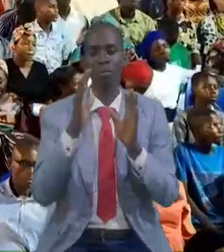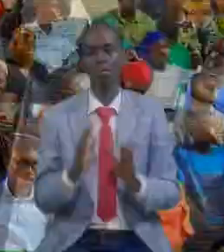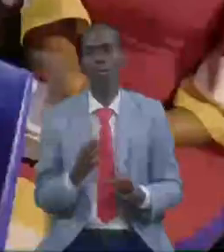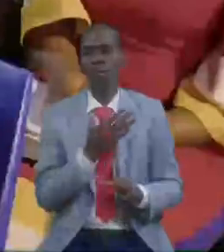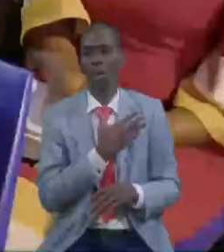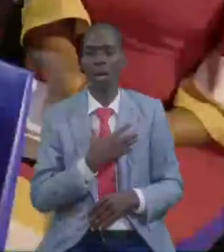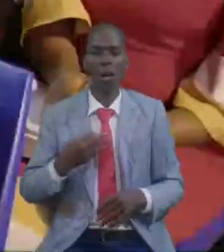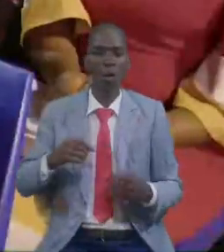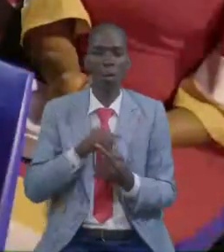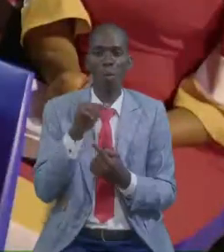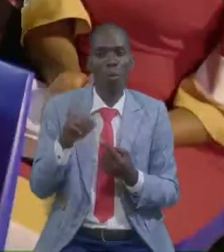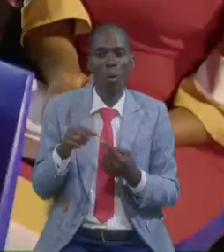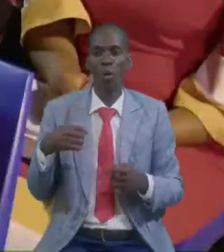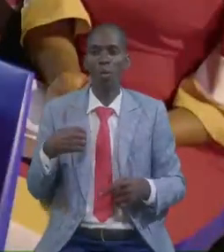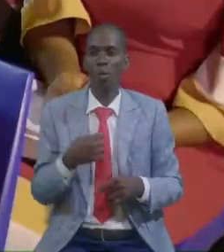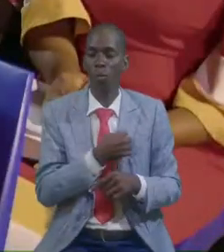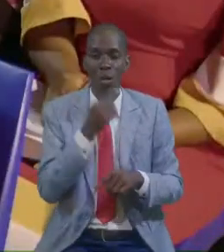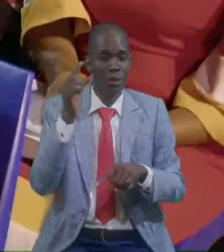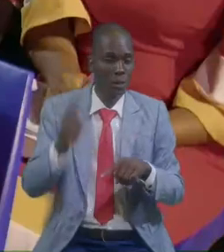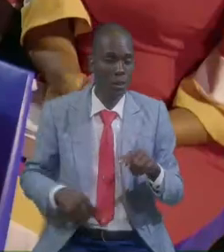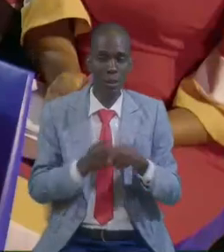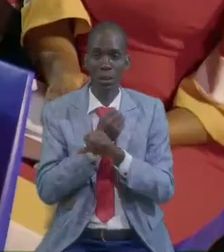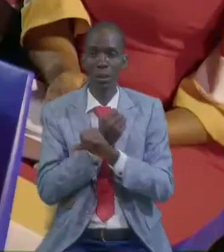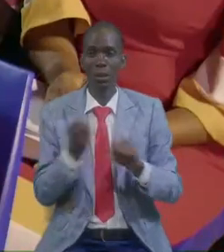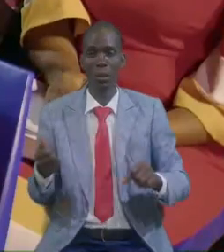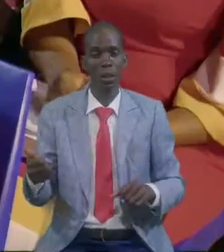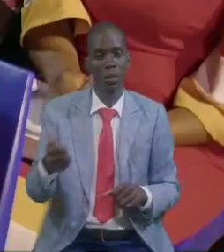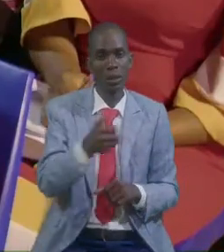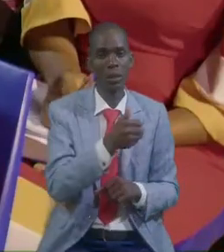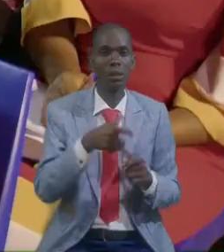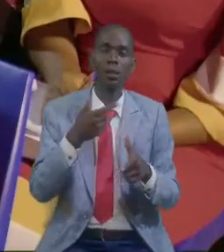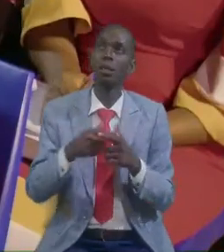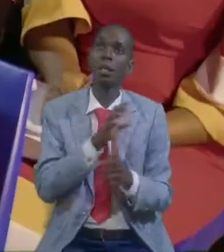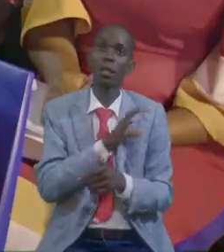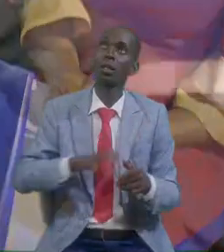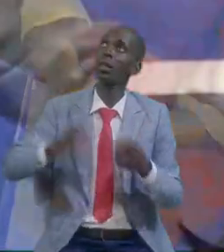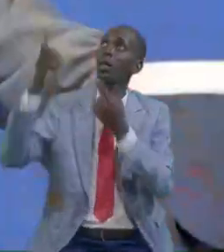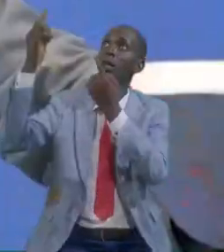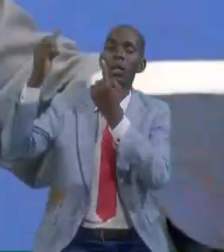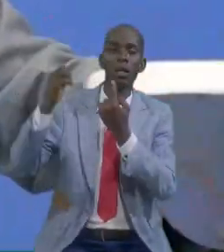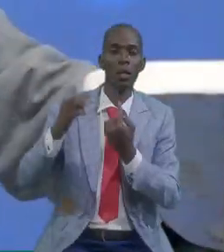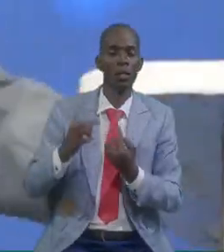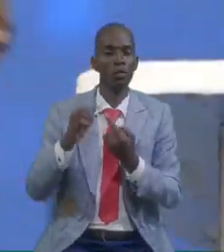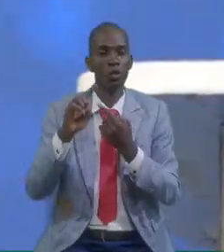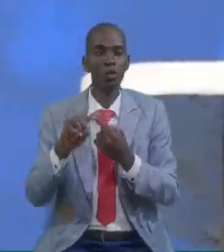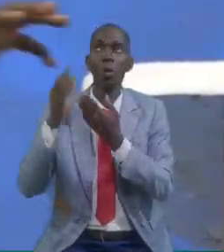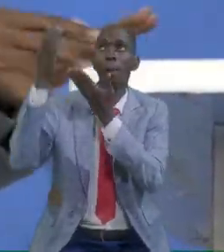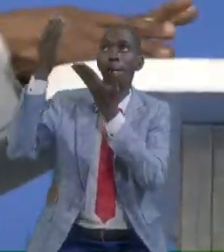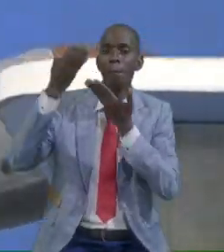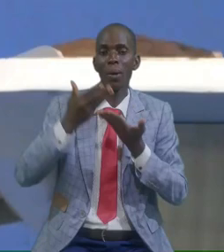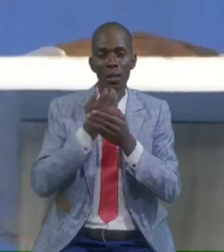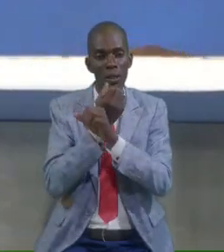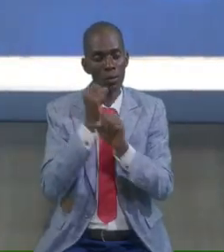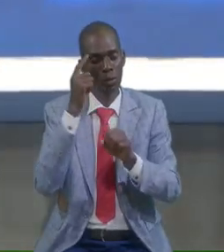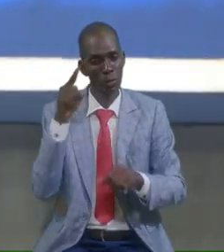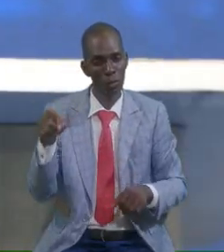not save ourselves, he came. And he came to bring salvation for us. For